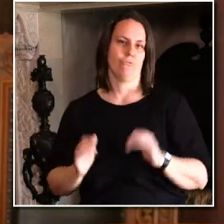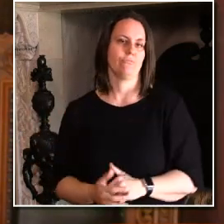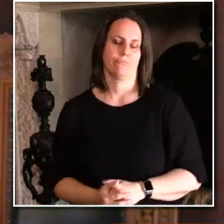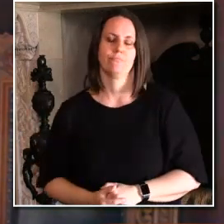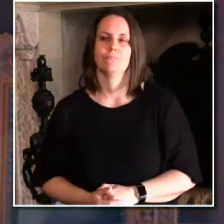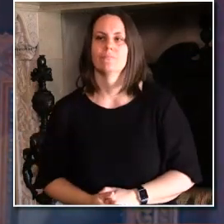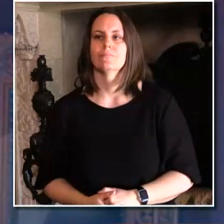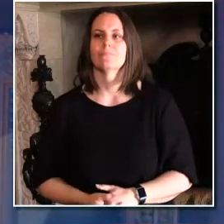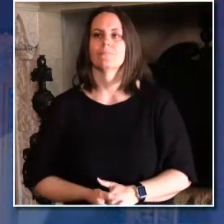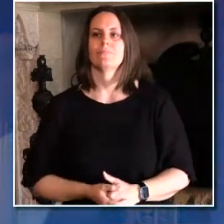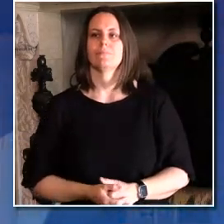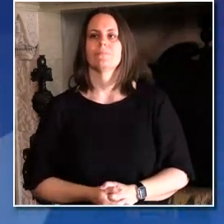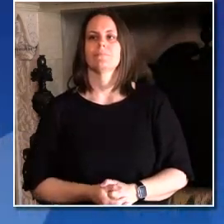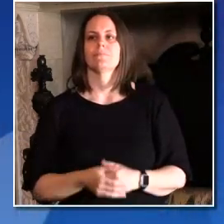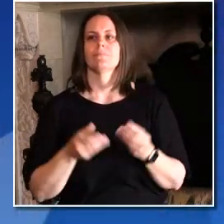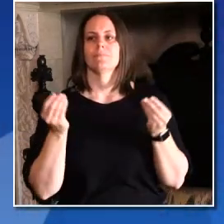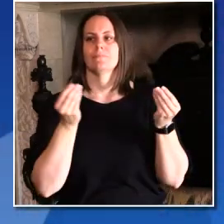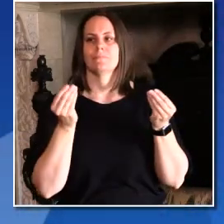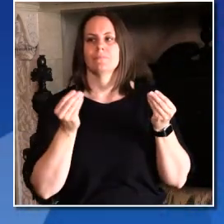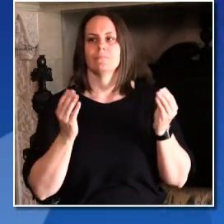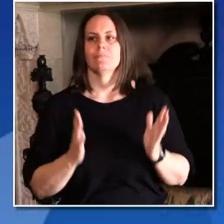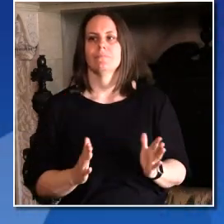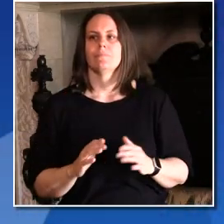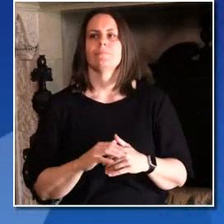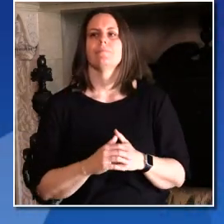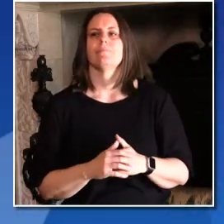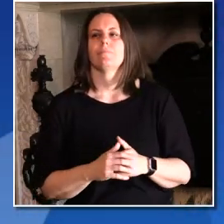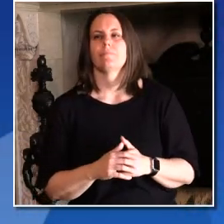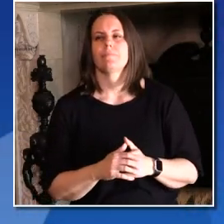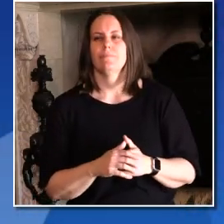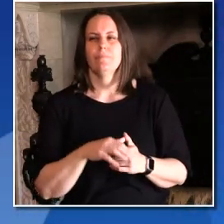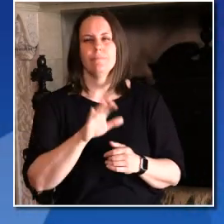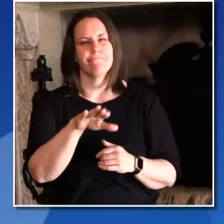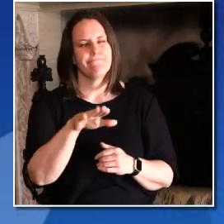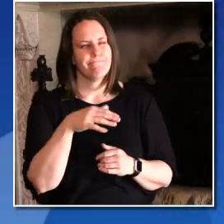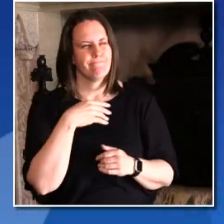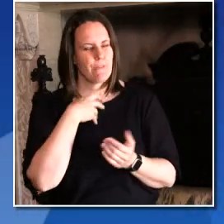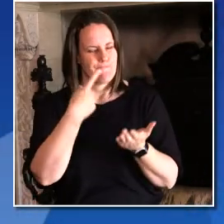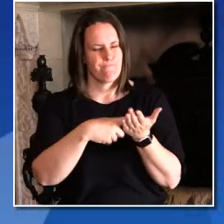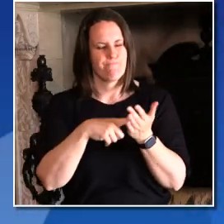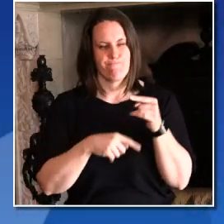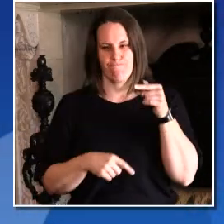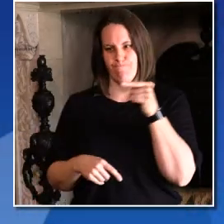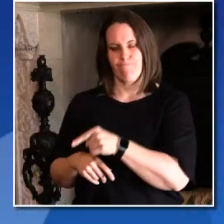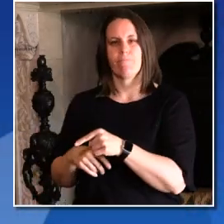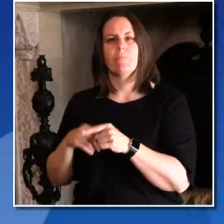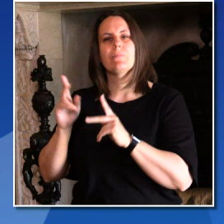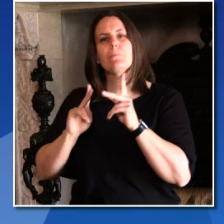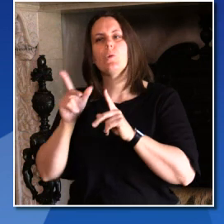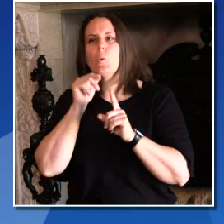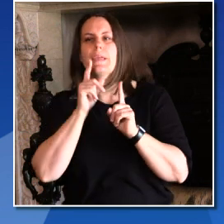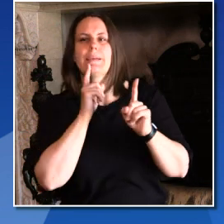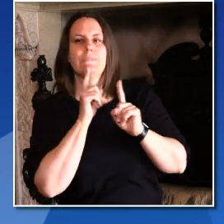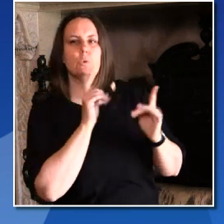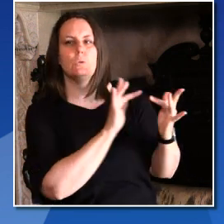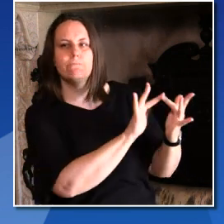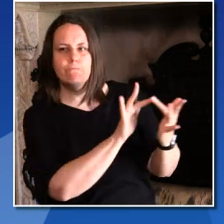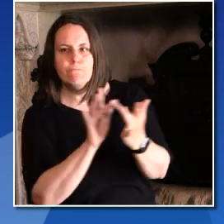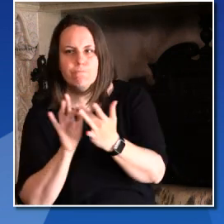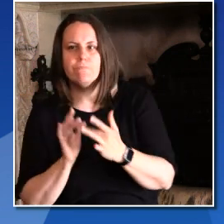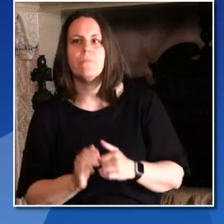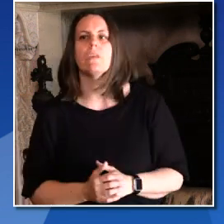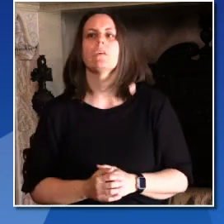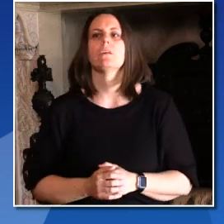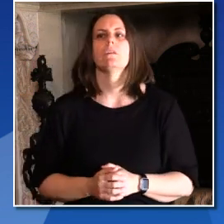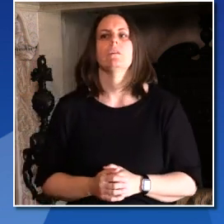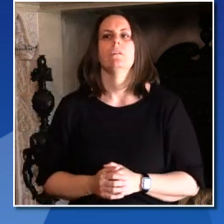All right, and when we get back to contact tracing, we have a question about what has the state been able to learn through contact tracing and